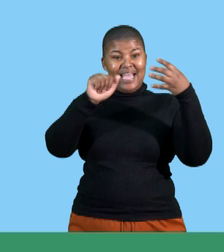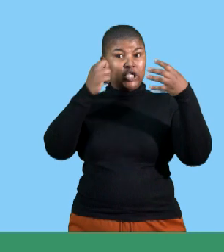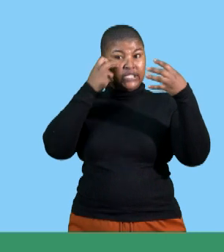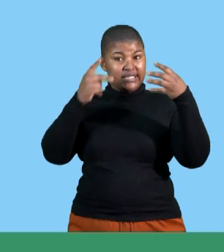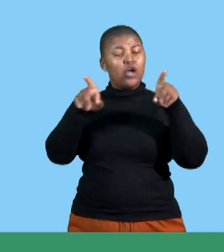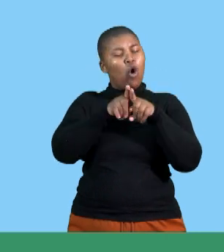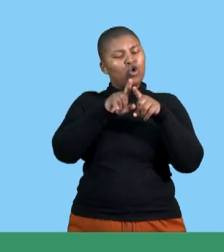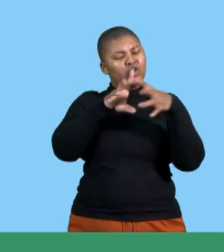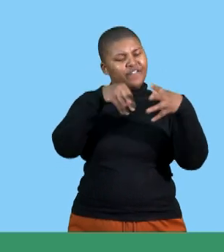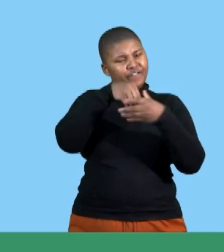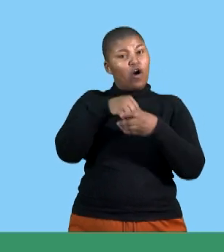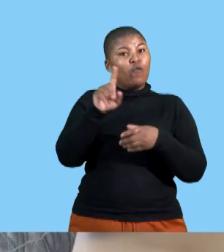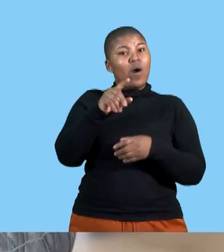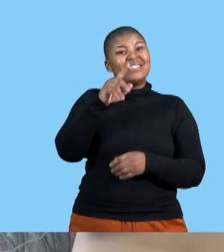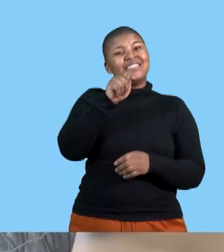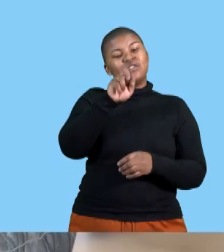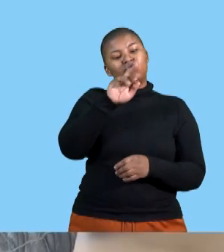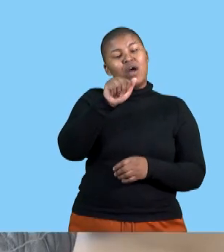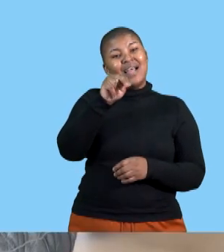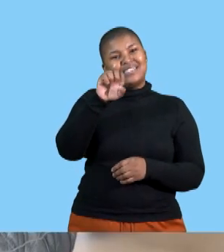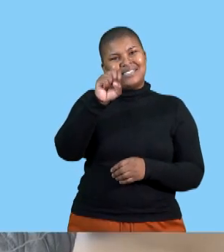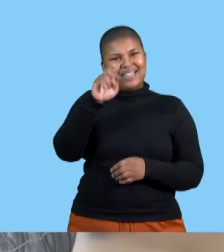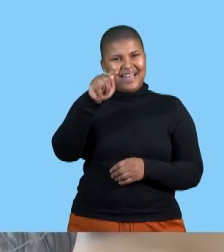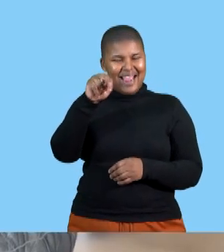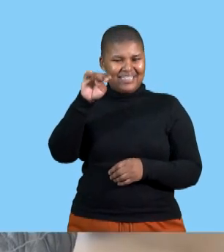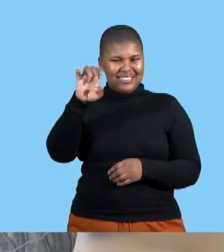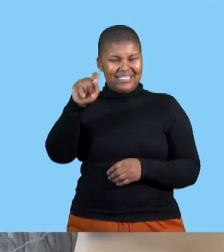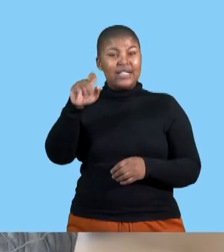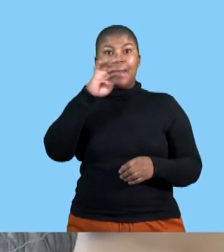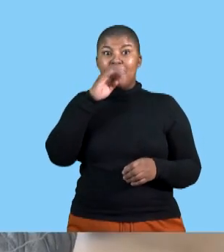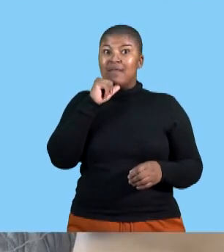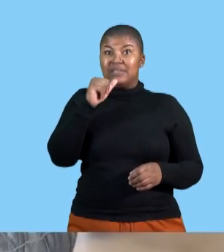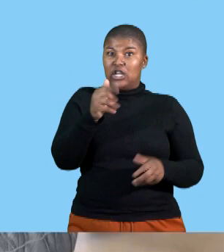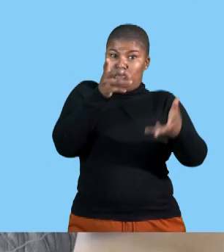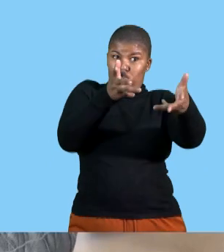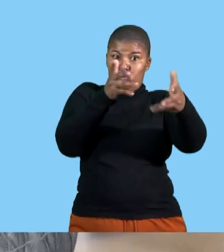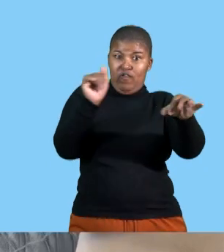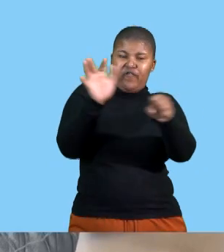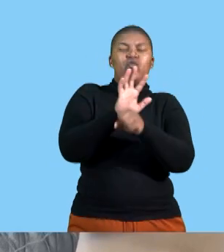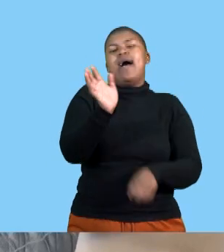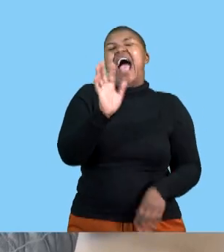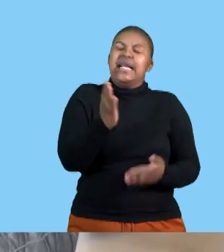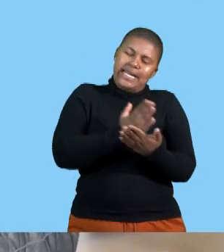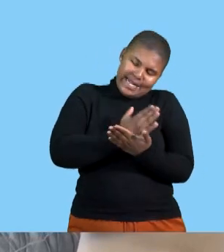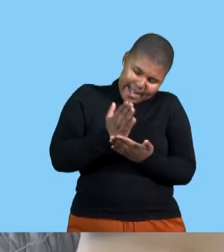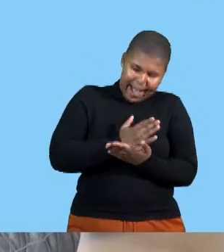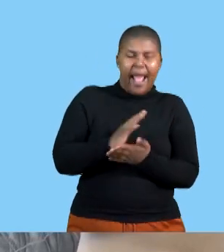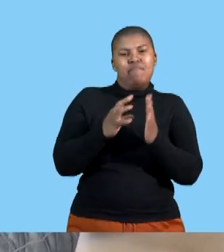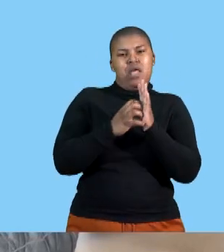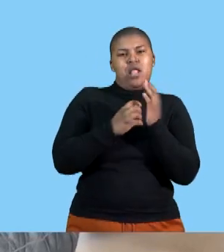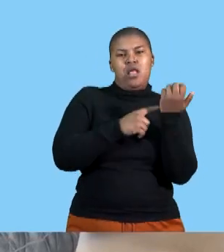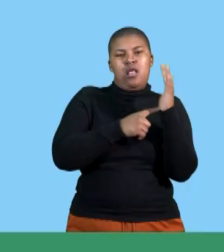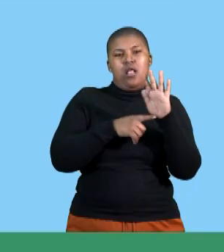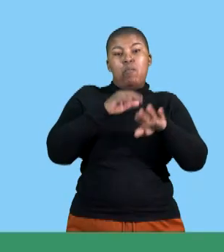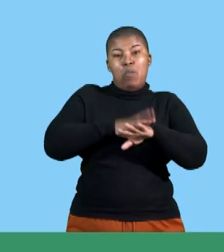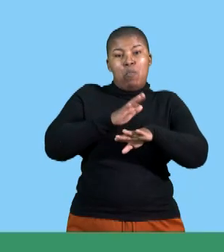grade 10s, these are just some of the examples, not to say we have exhausted them all in this list that